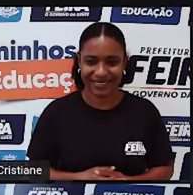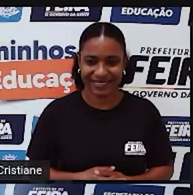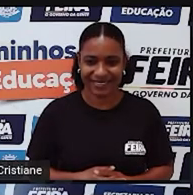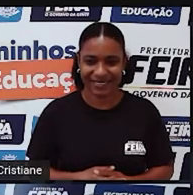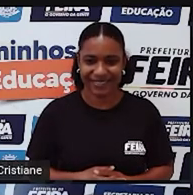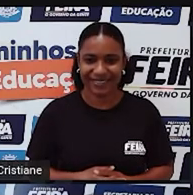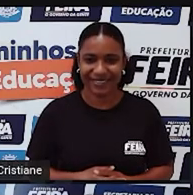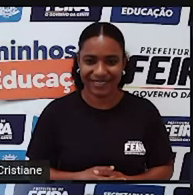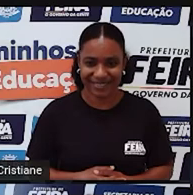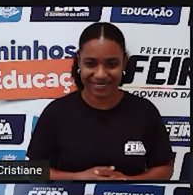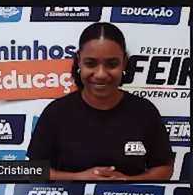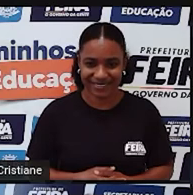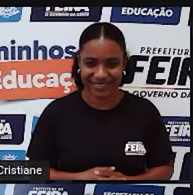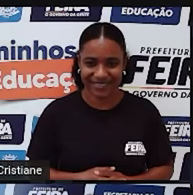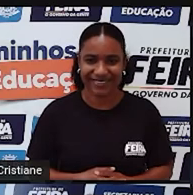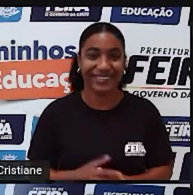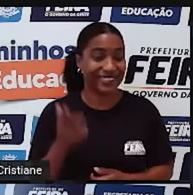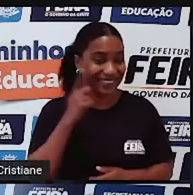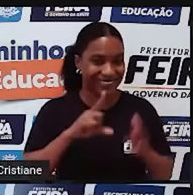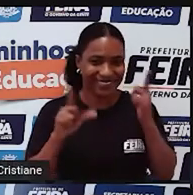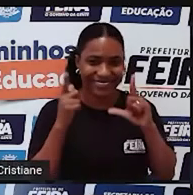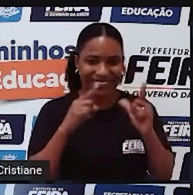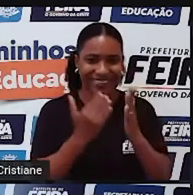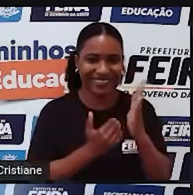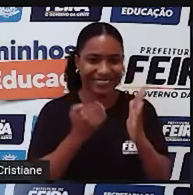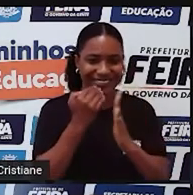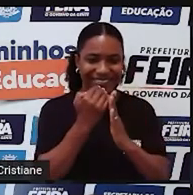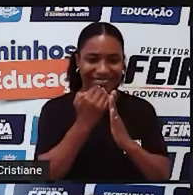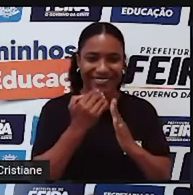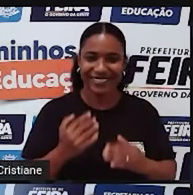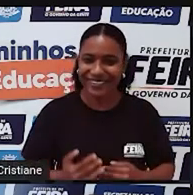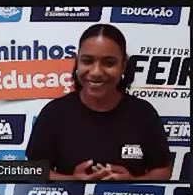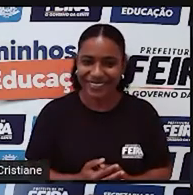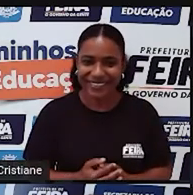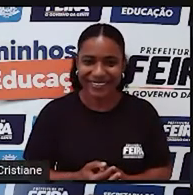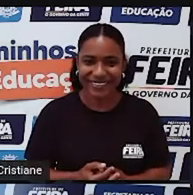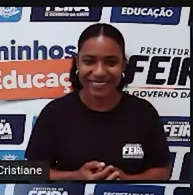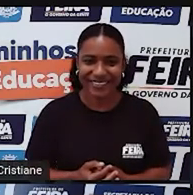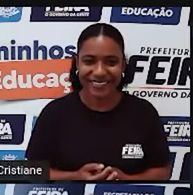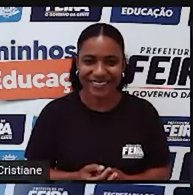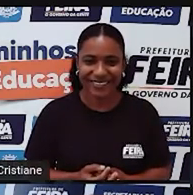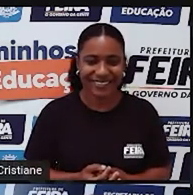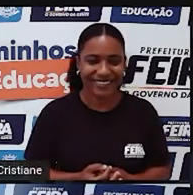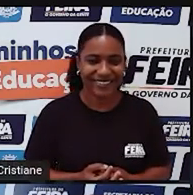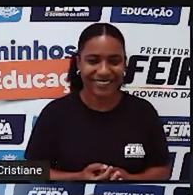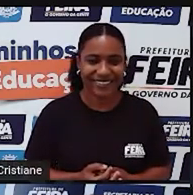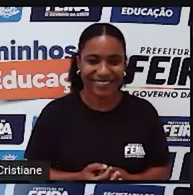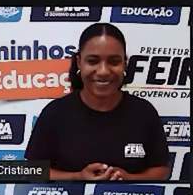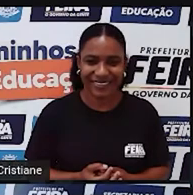How are you? Olha, bônus. Good morning. Good evening.